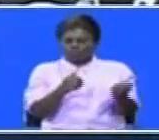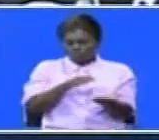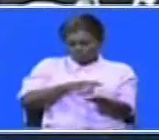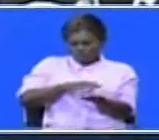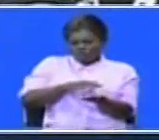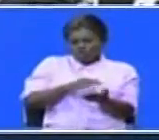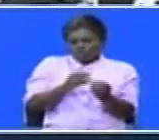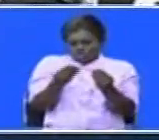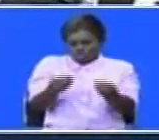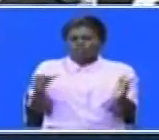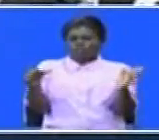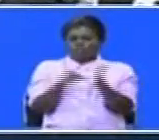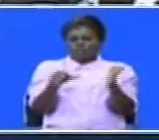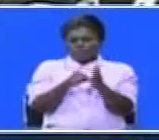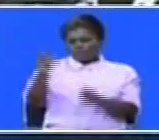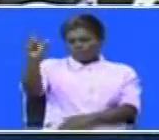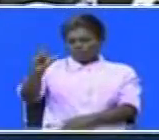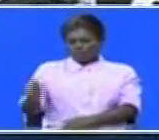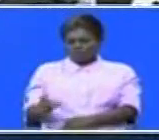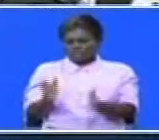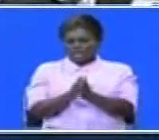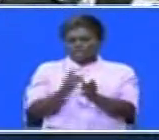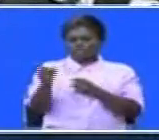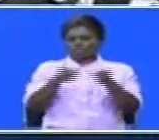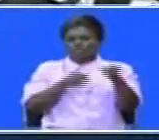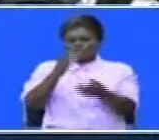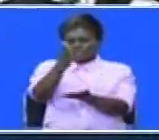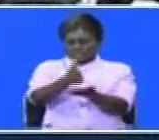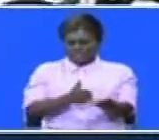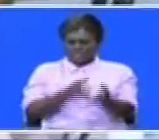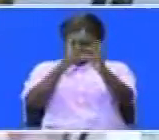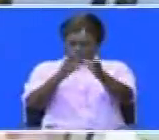again to the coastal belt and the entire tourism sector. Michael Karanja, KTN Business.